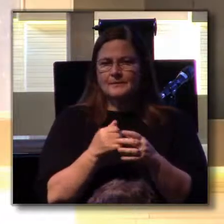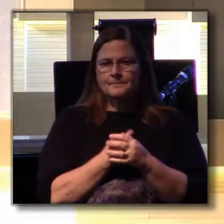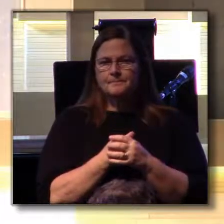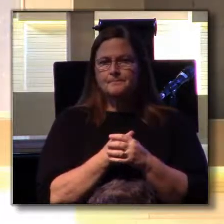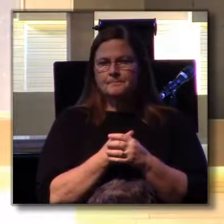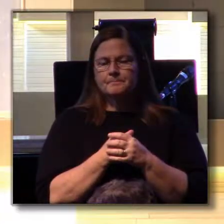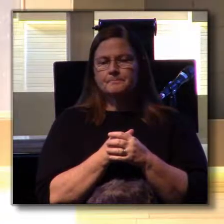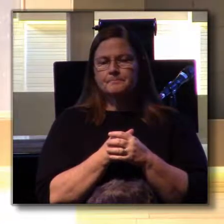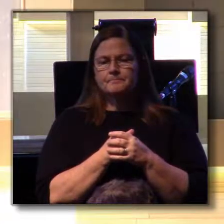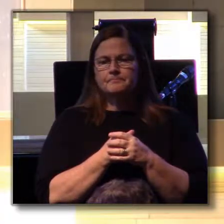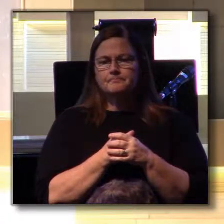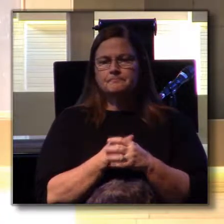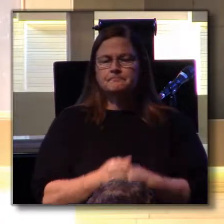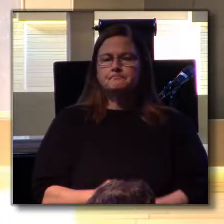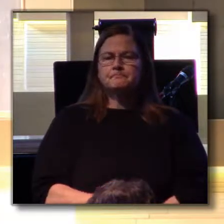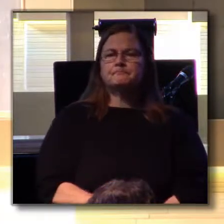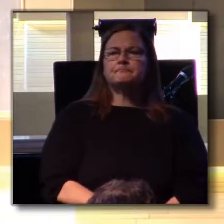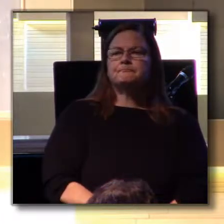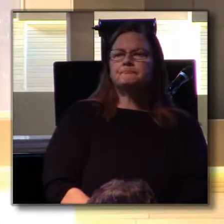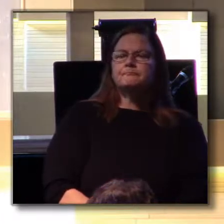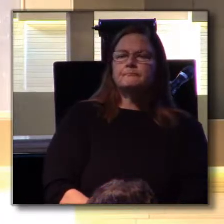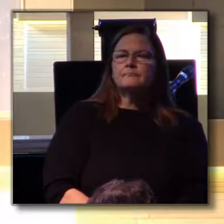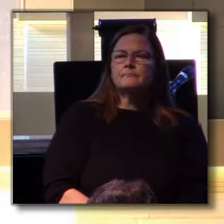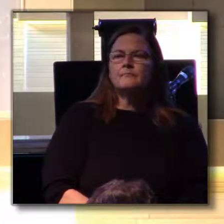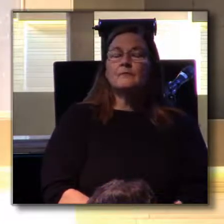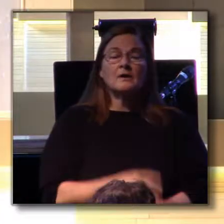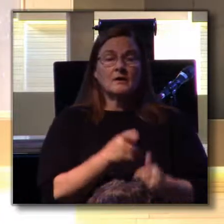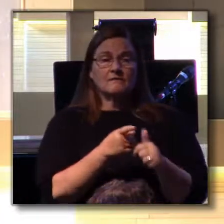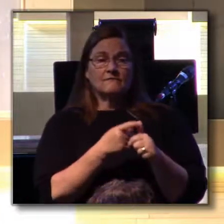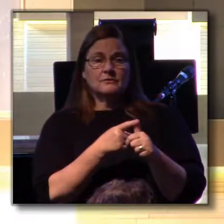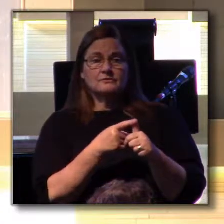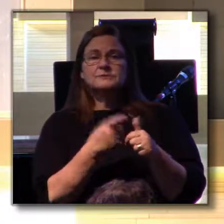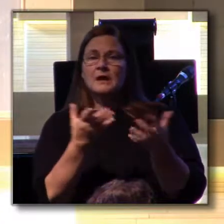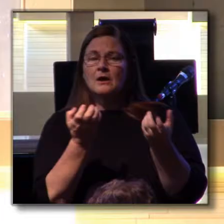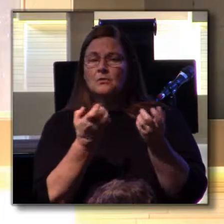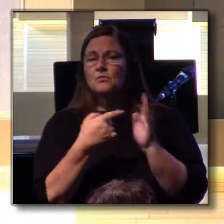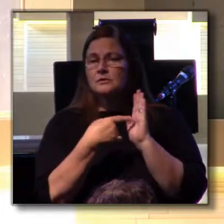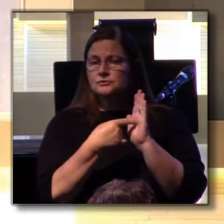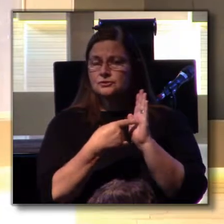us. And so the first thing that I want us to look at comes from chapter 10,